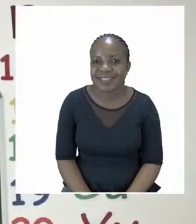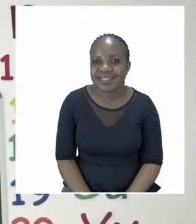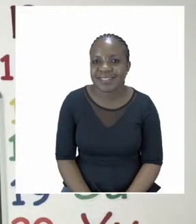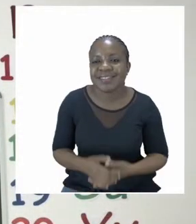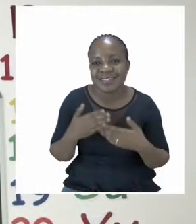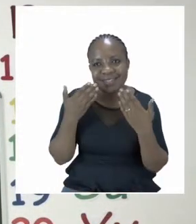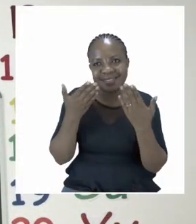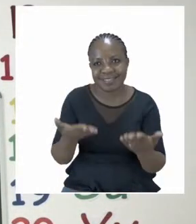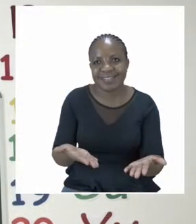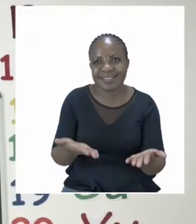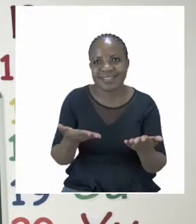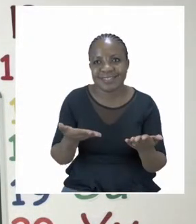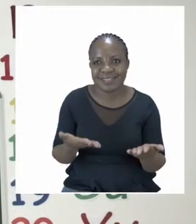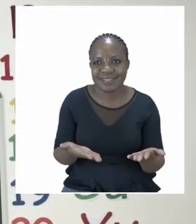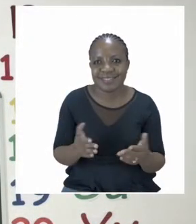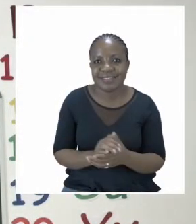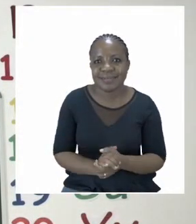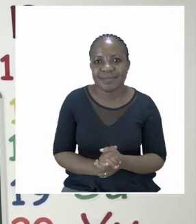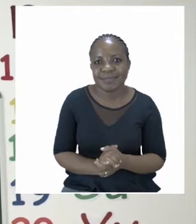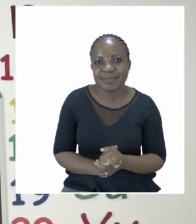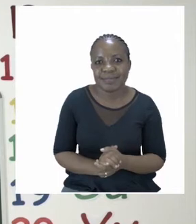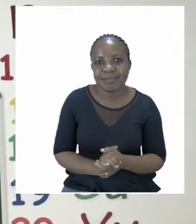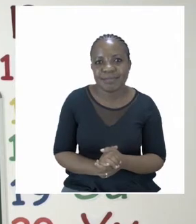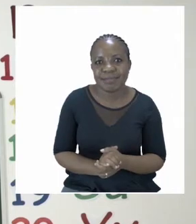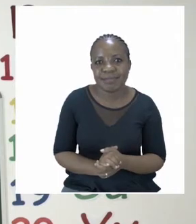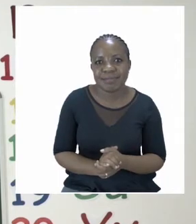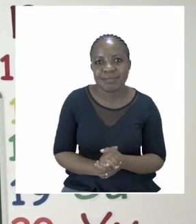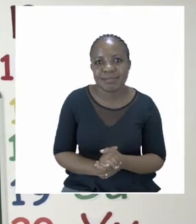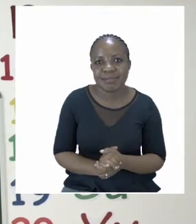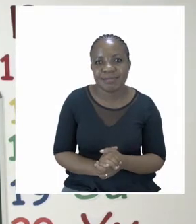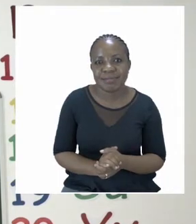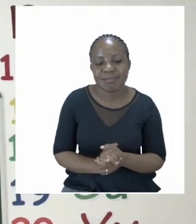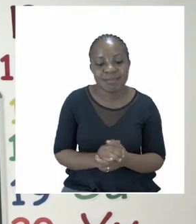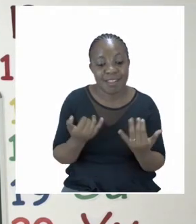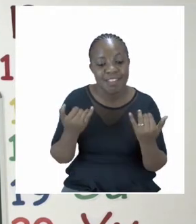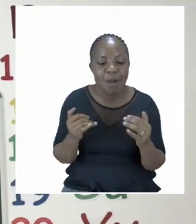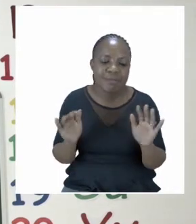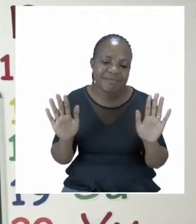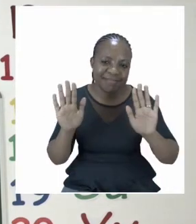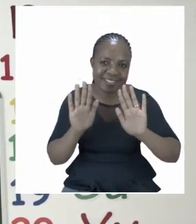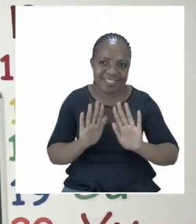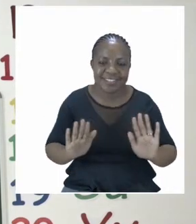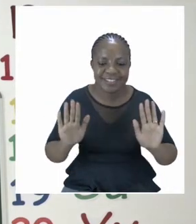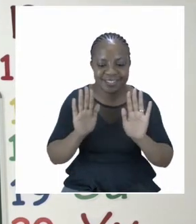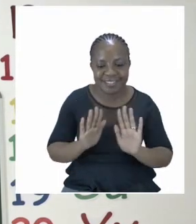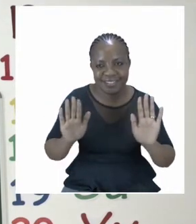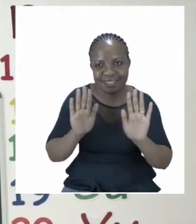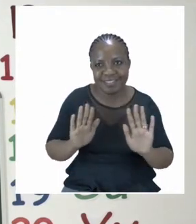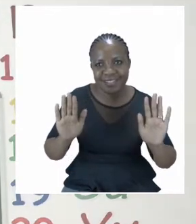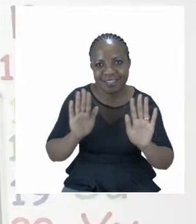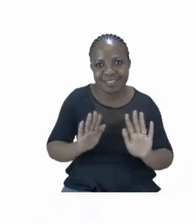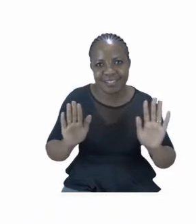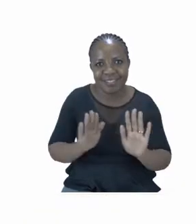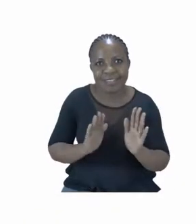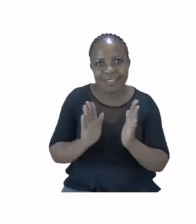Welcome back. Now it is time to do a little bit of coloring on page 30.